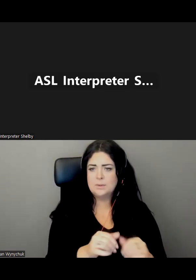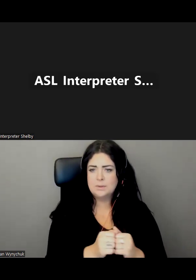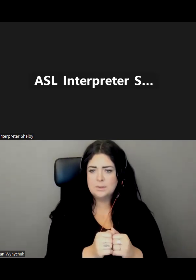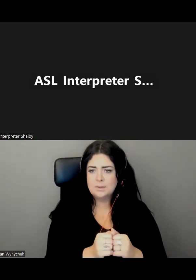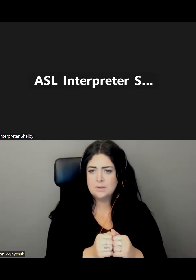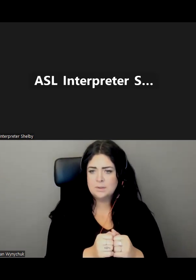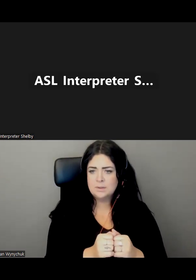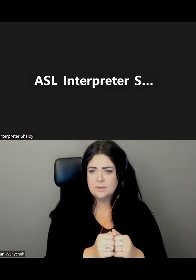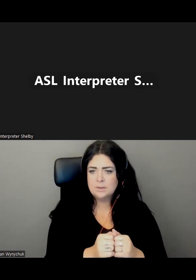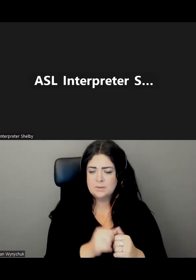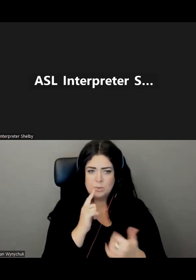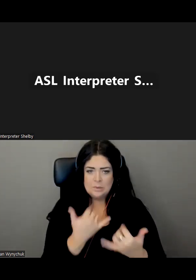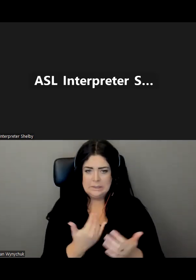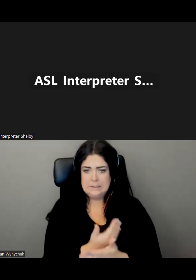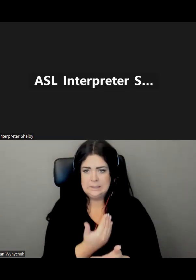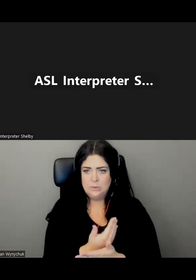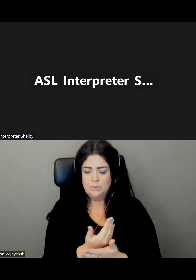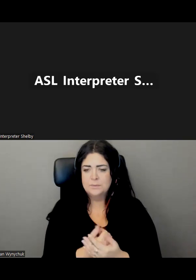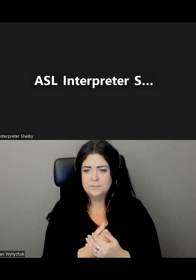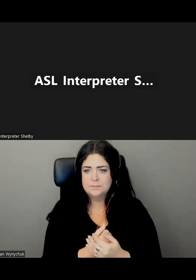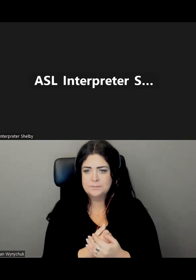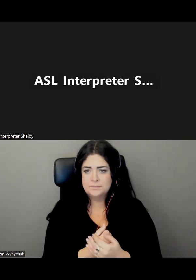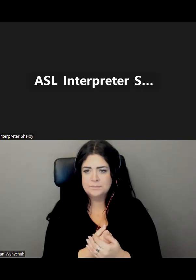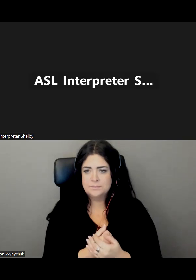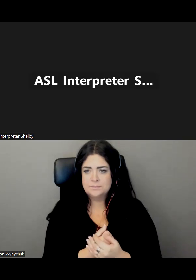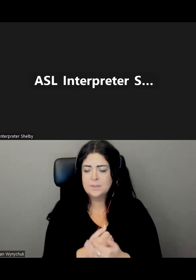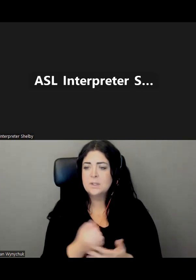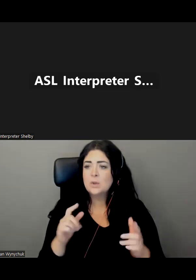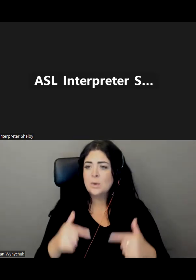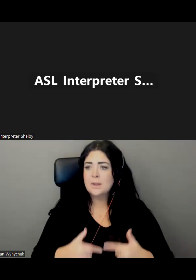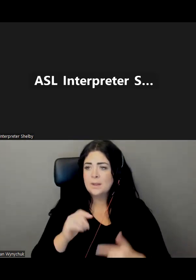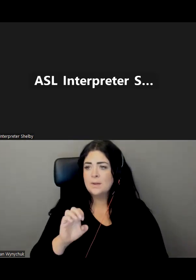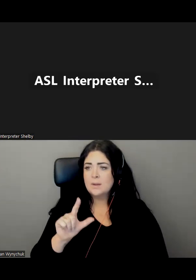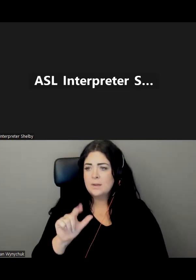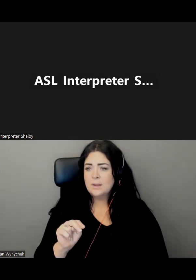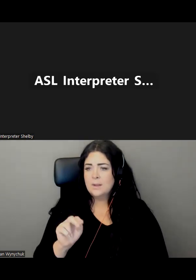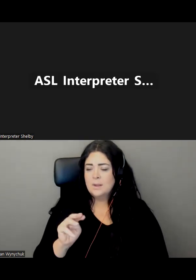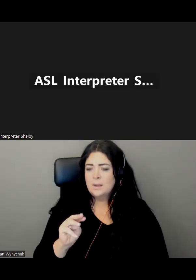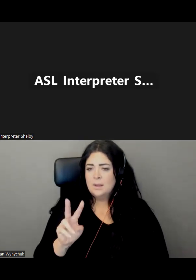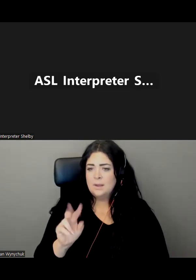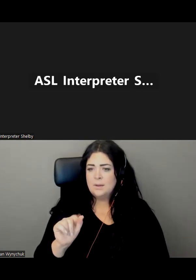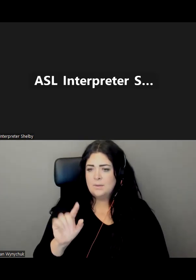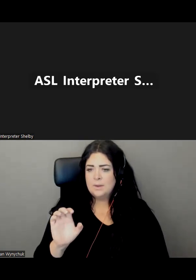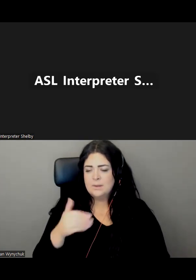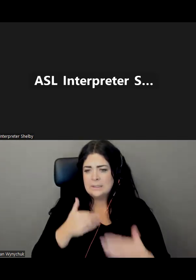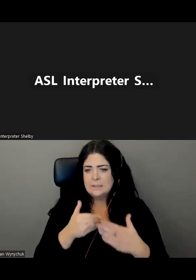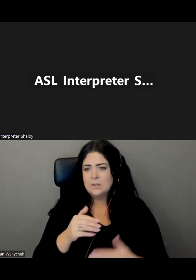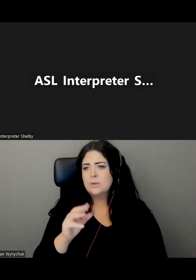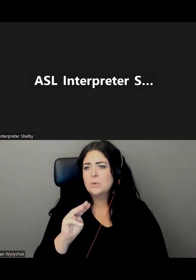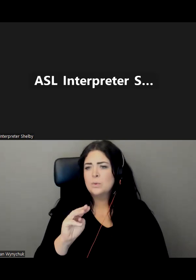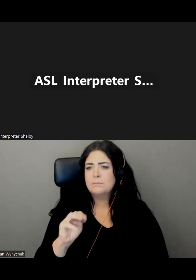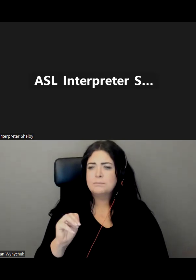I'm pretty much new, and I'm wondering, I live in Elmvale, which is close to Barrie and Midland and Wasaga